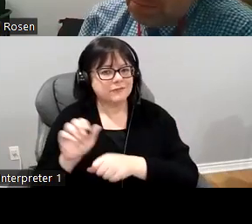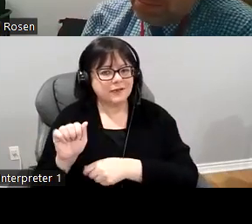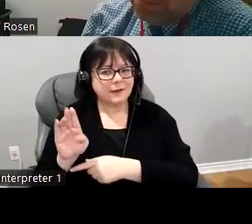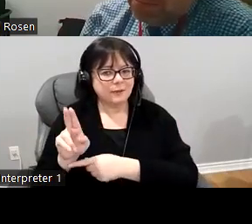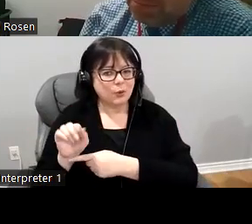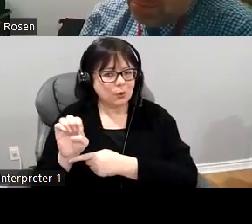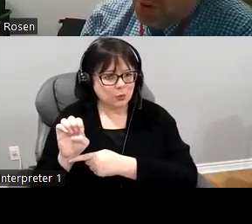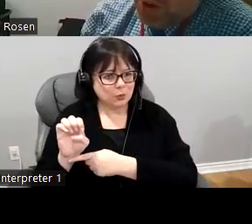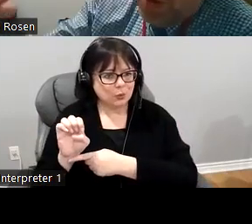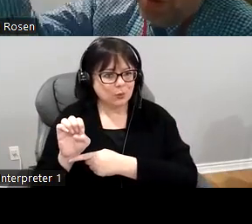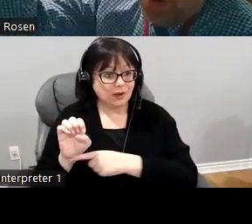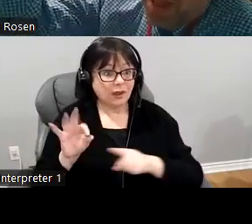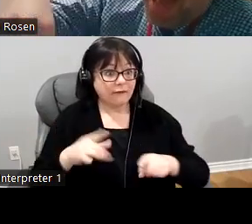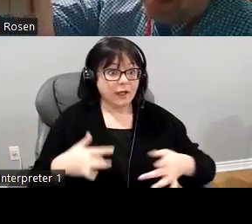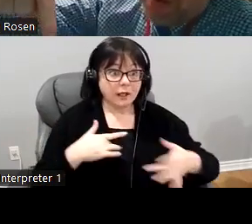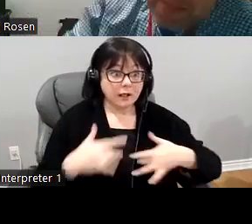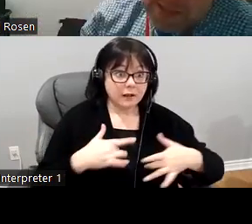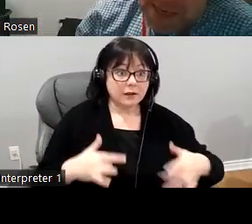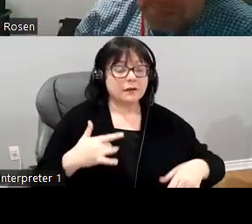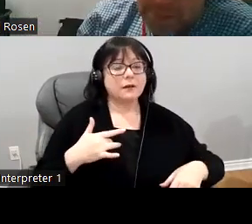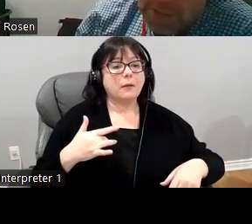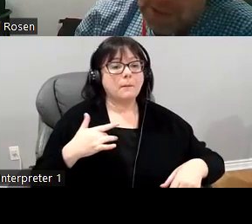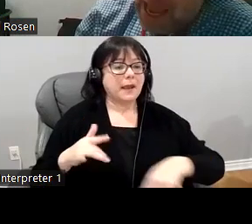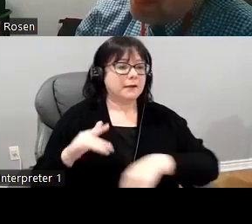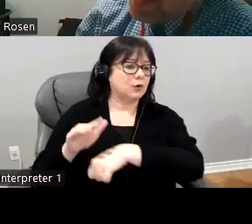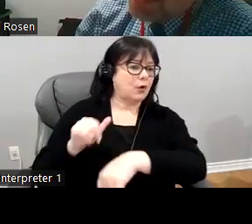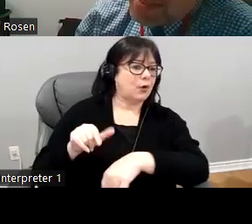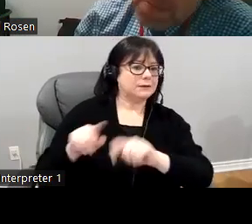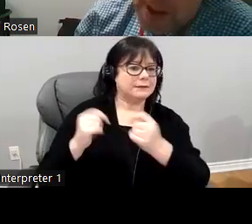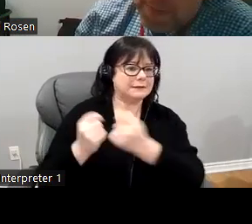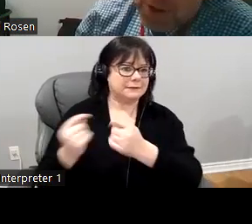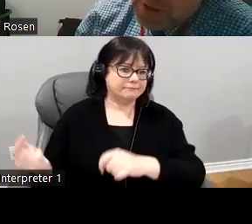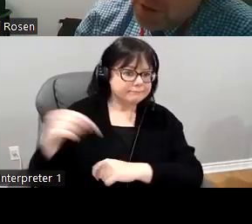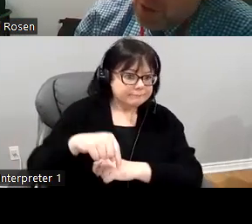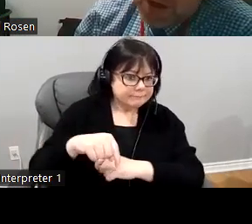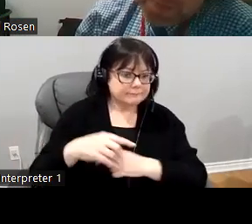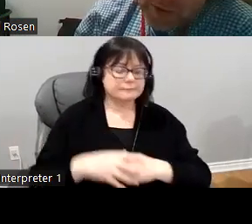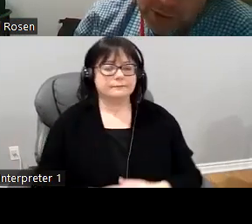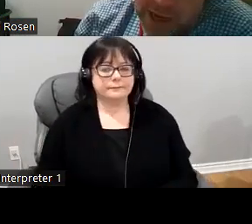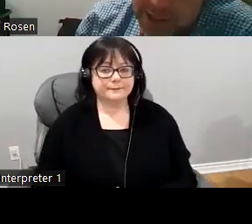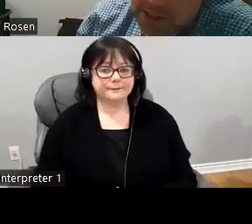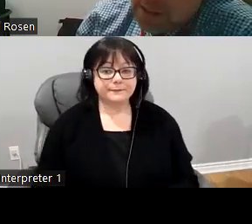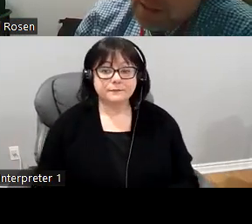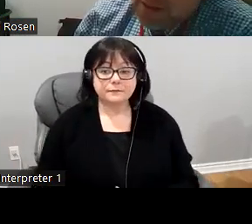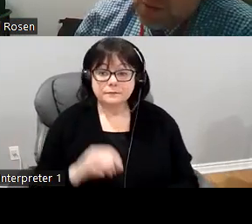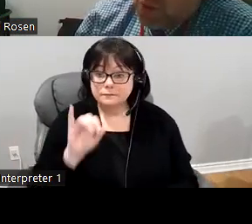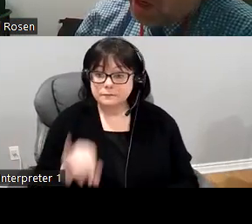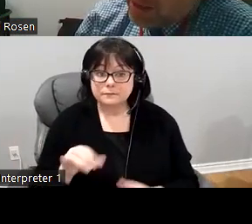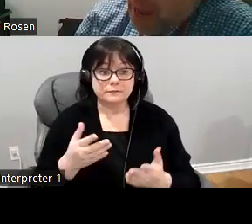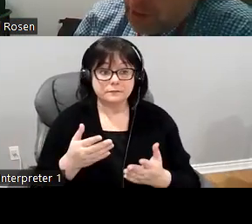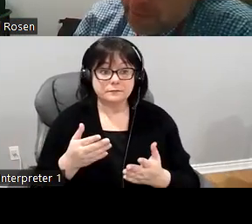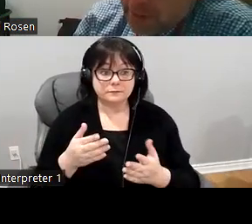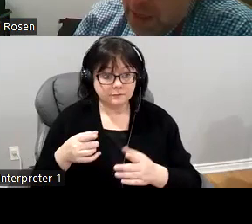team or you activate the team. And these team members who are specialized